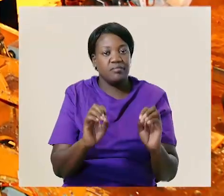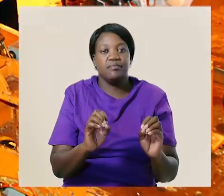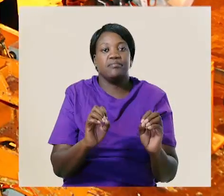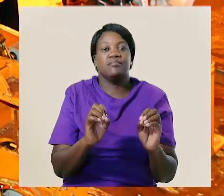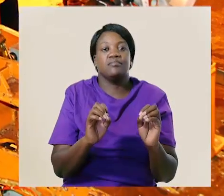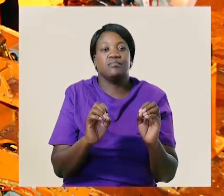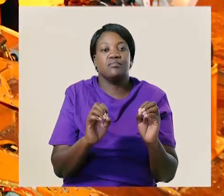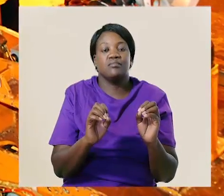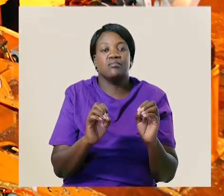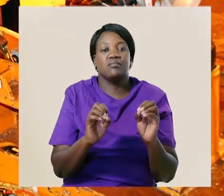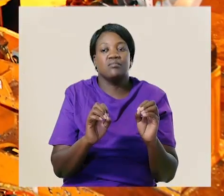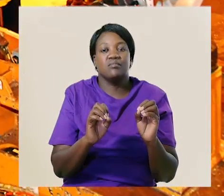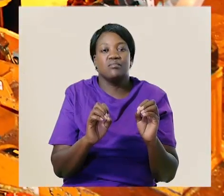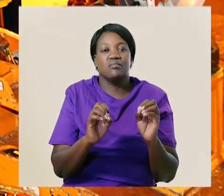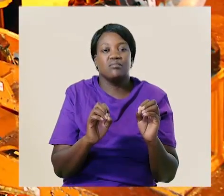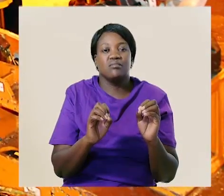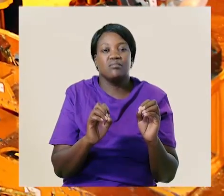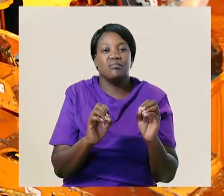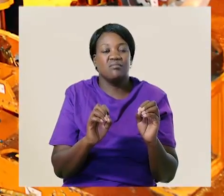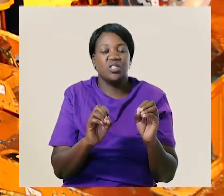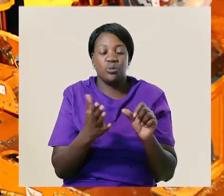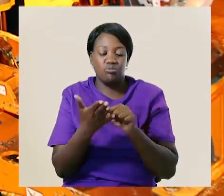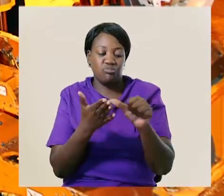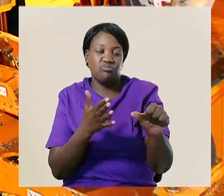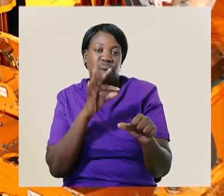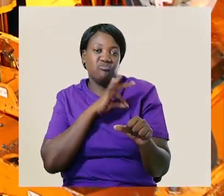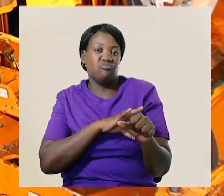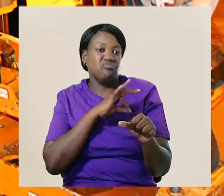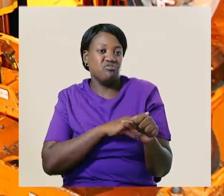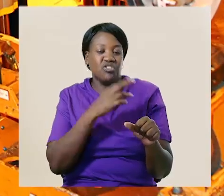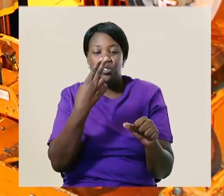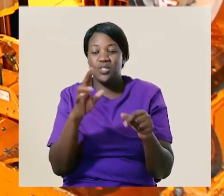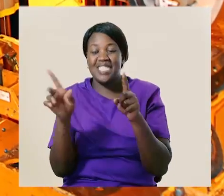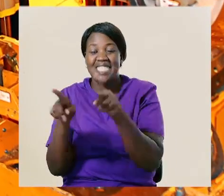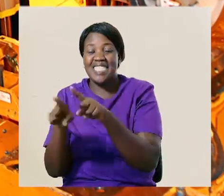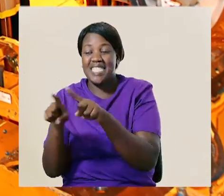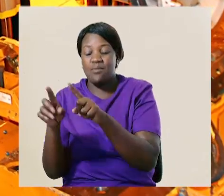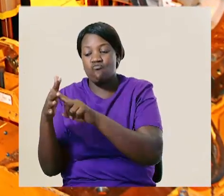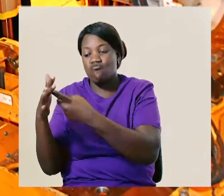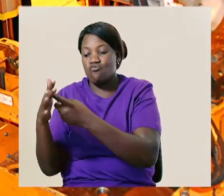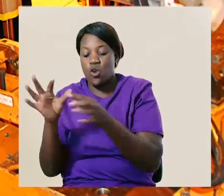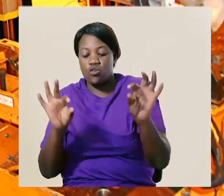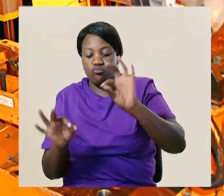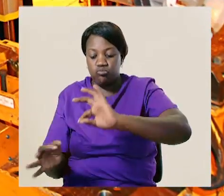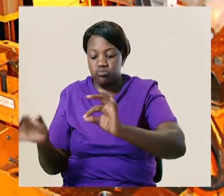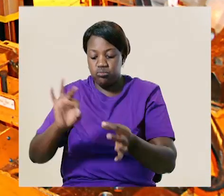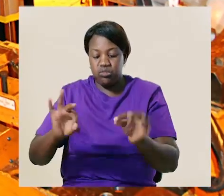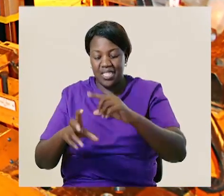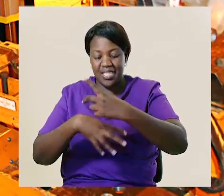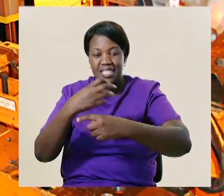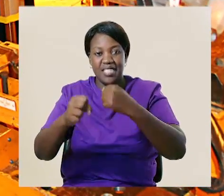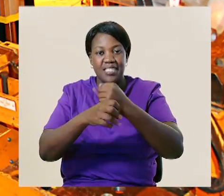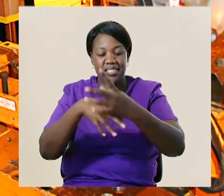Therefore, factory workers are not paid as well as engineers or scientists who need to spend